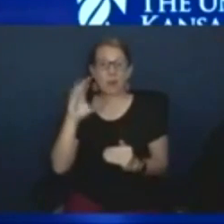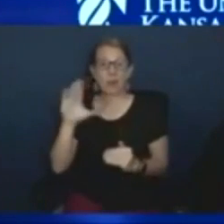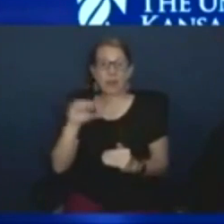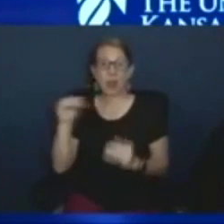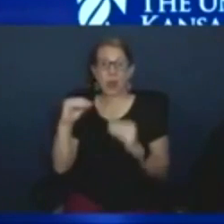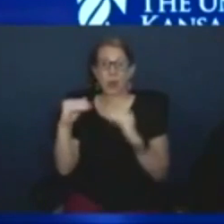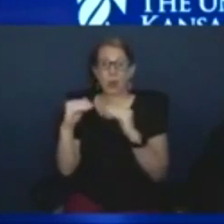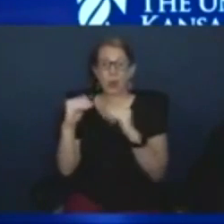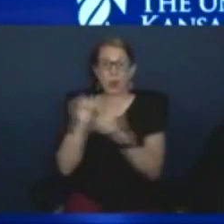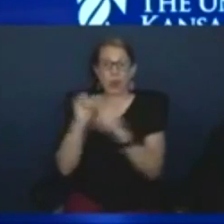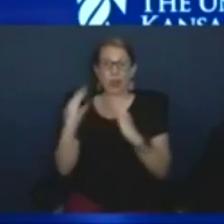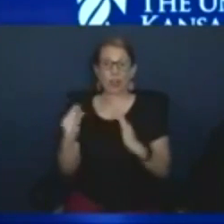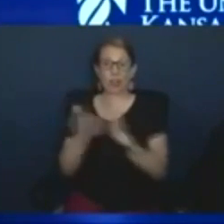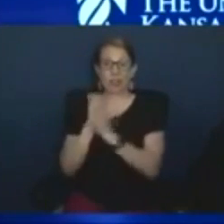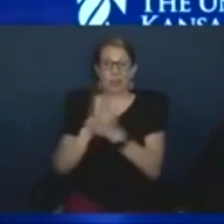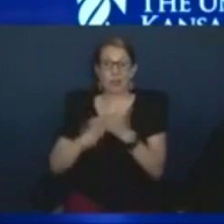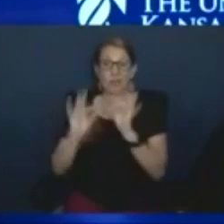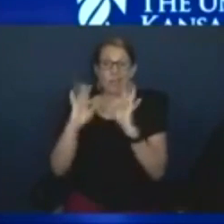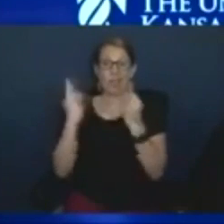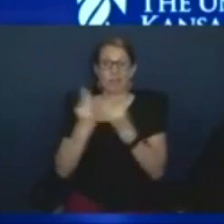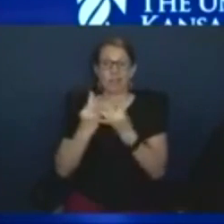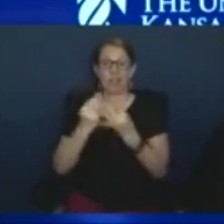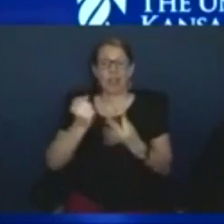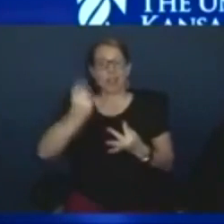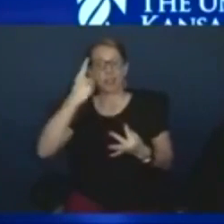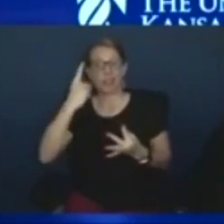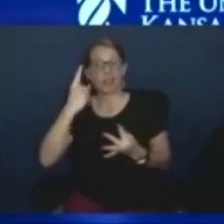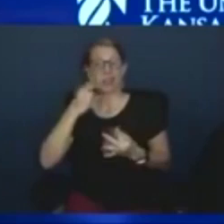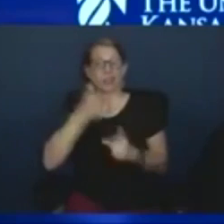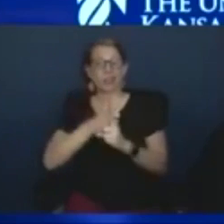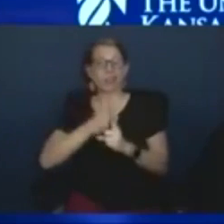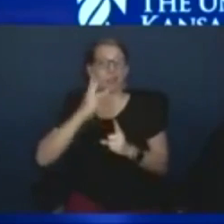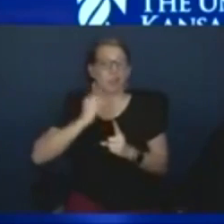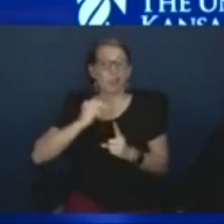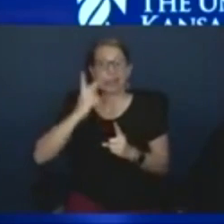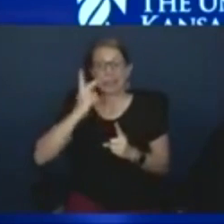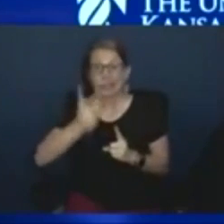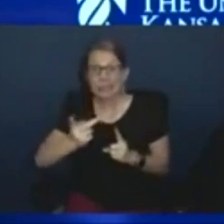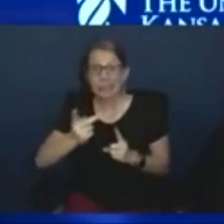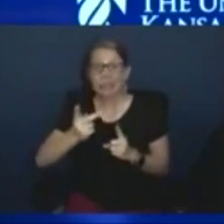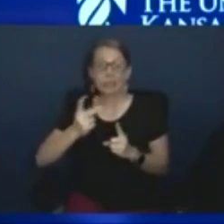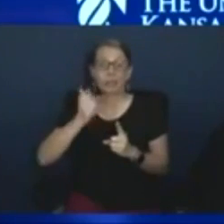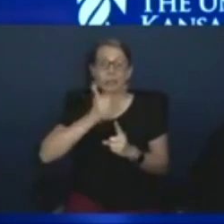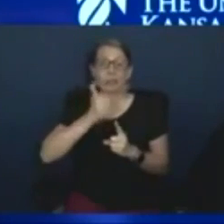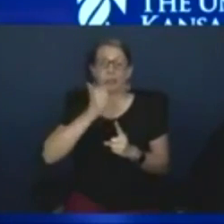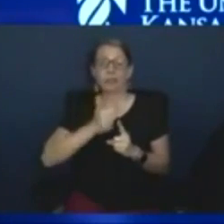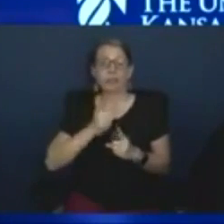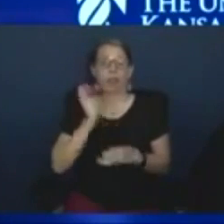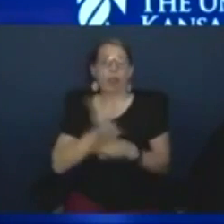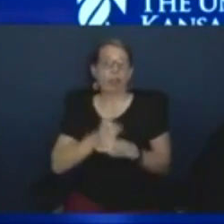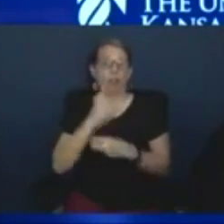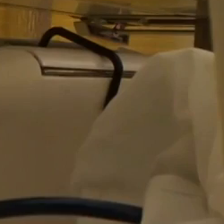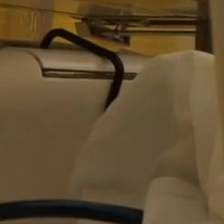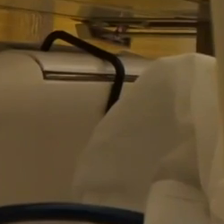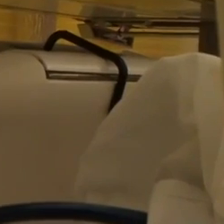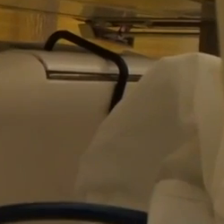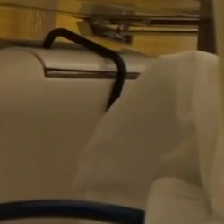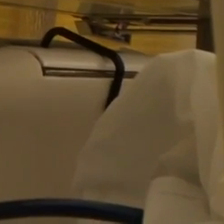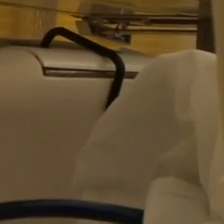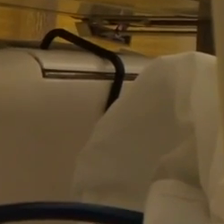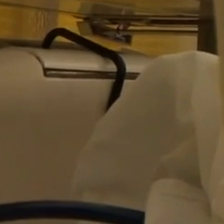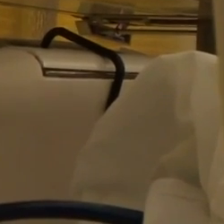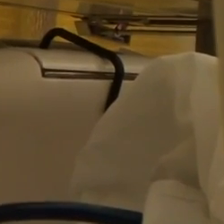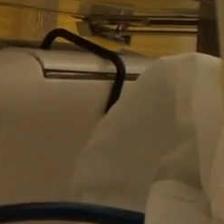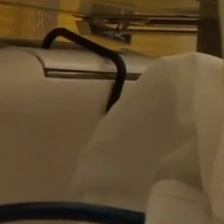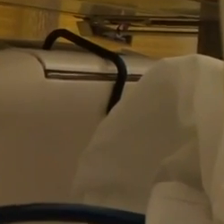they understand the things that you see and deal with, and so it's hard for us to lose them. However,